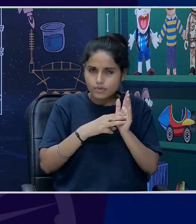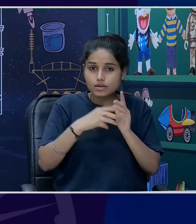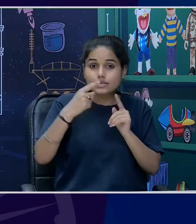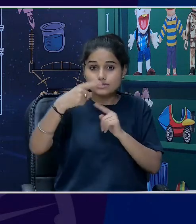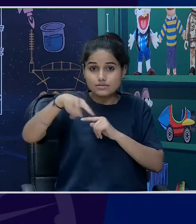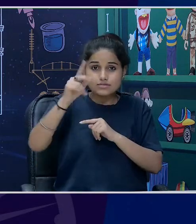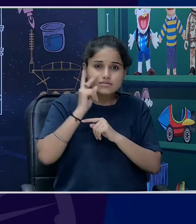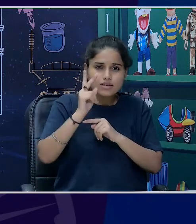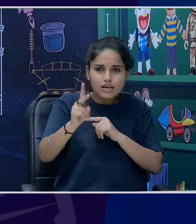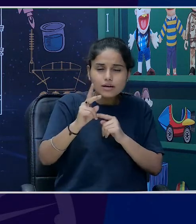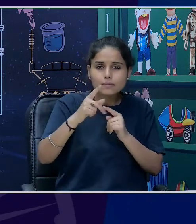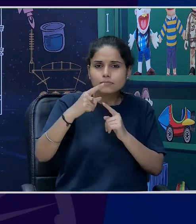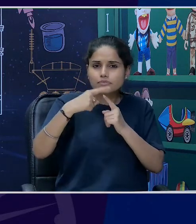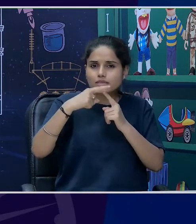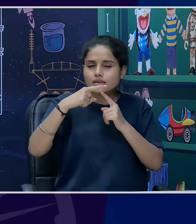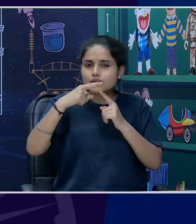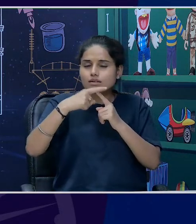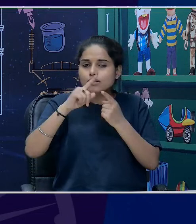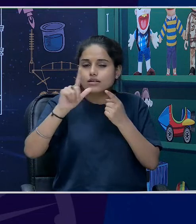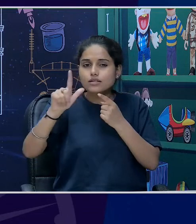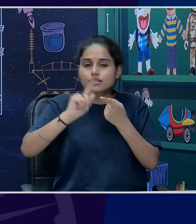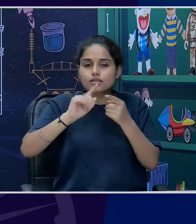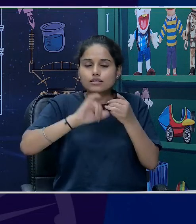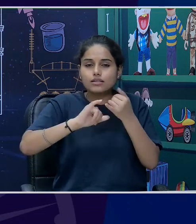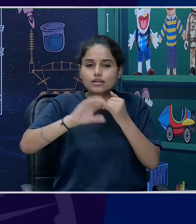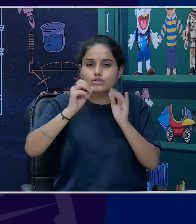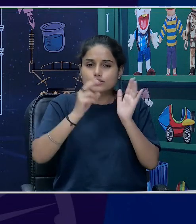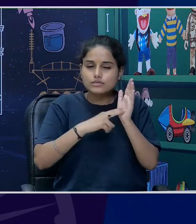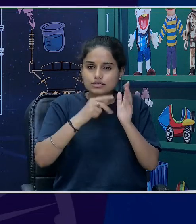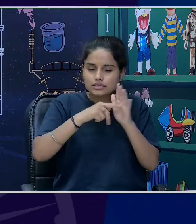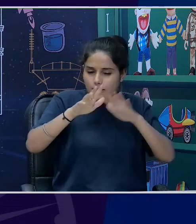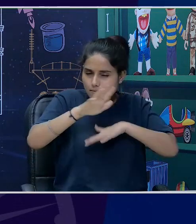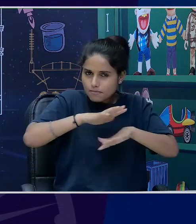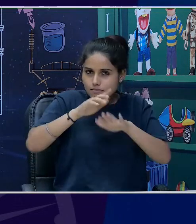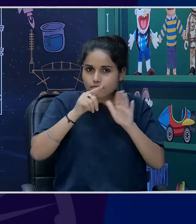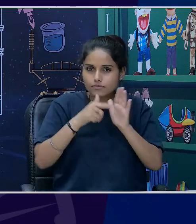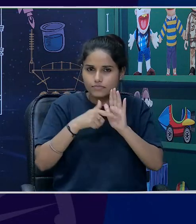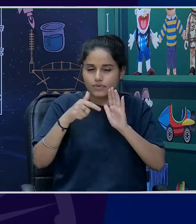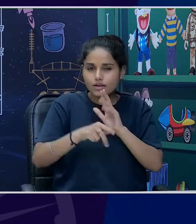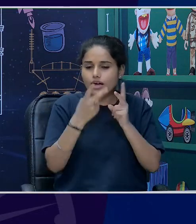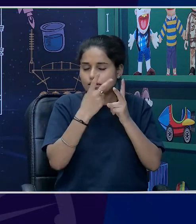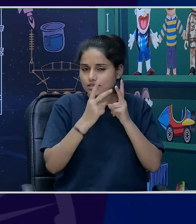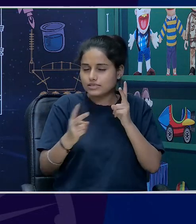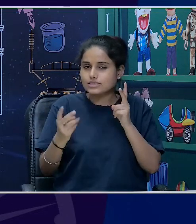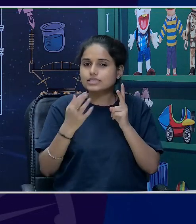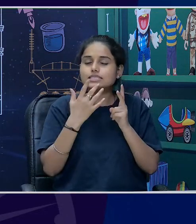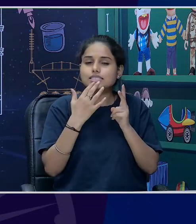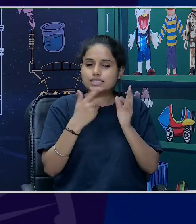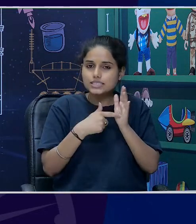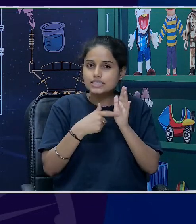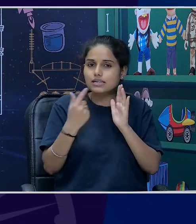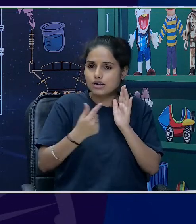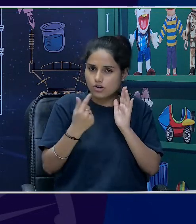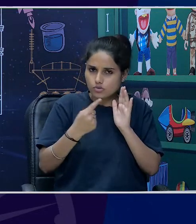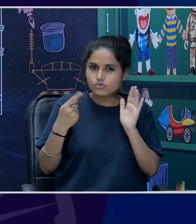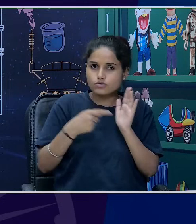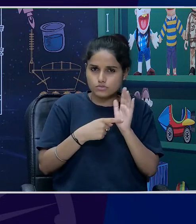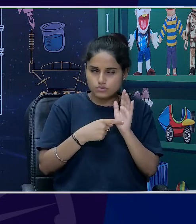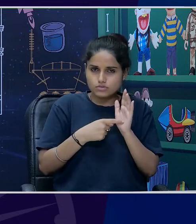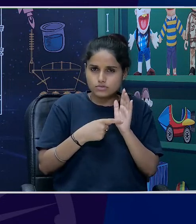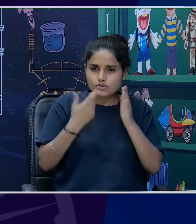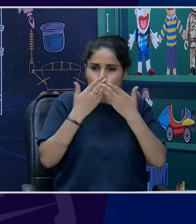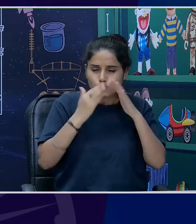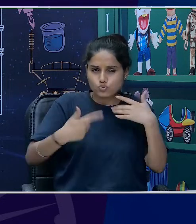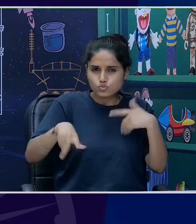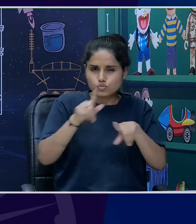plan teachers this way, you have to use as much as vibrant colors. I was telling that keeping